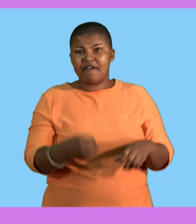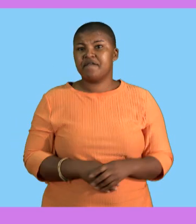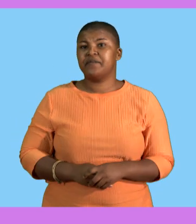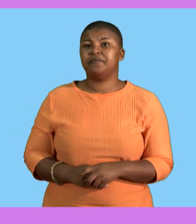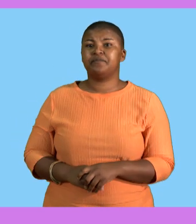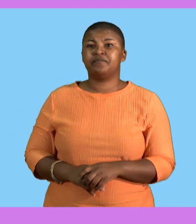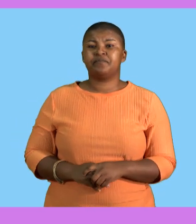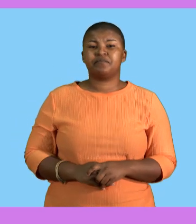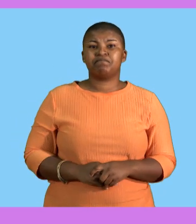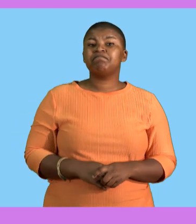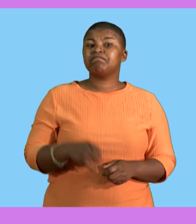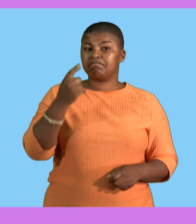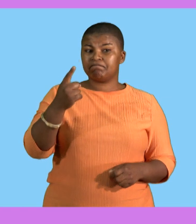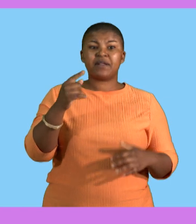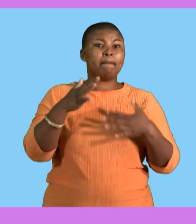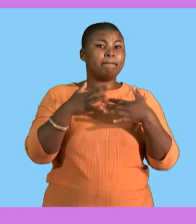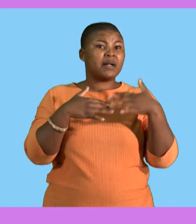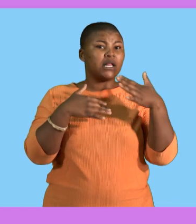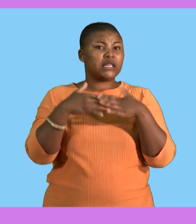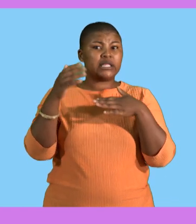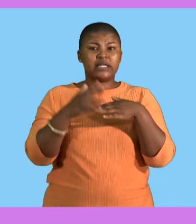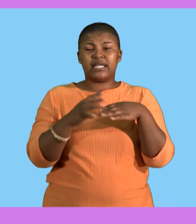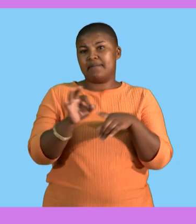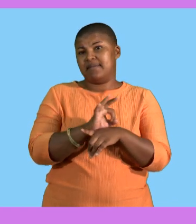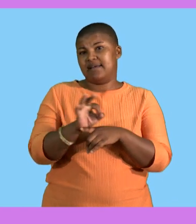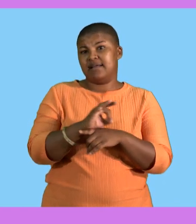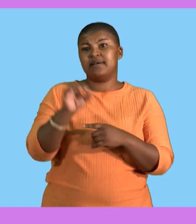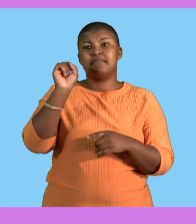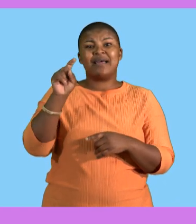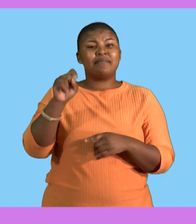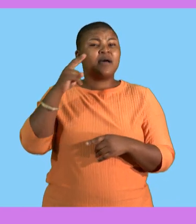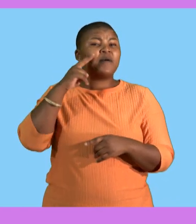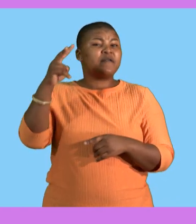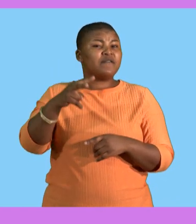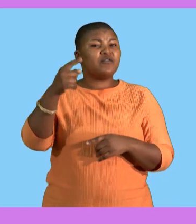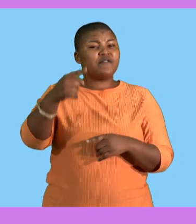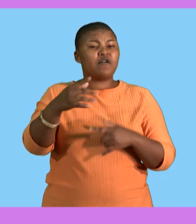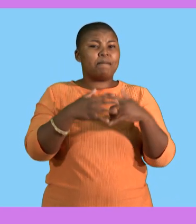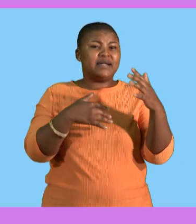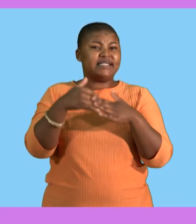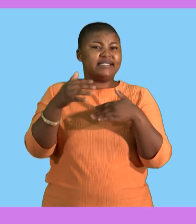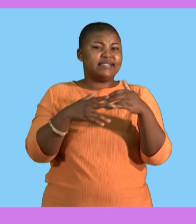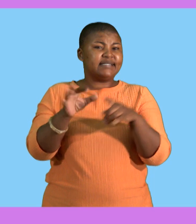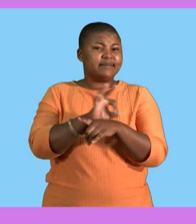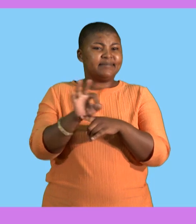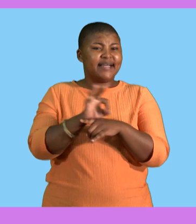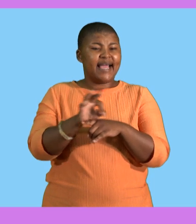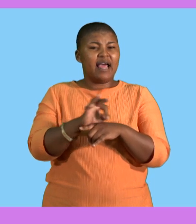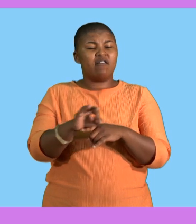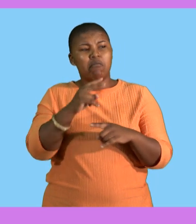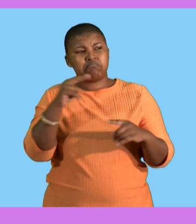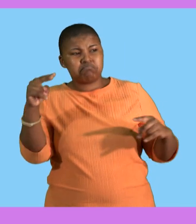Now let's look at a building plan. These are views of a building plan as seen from different